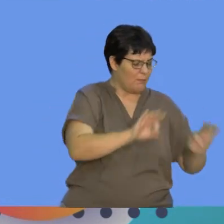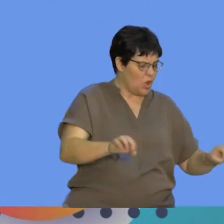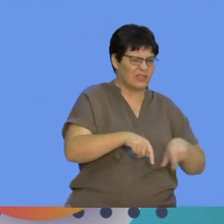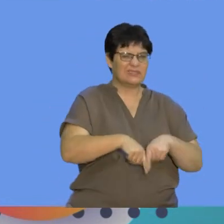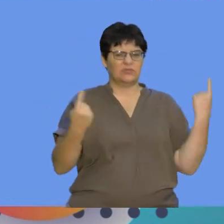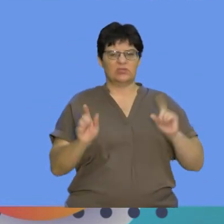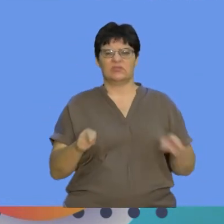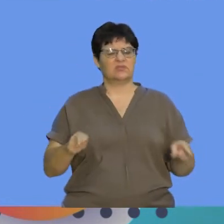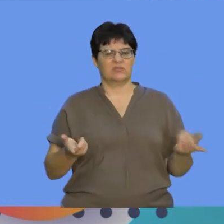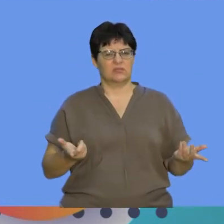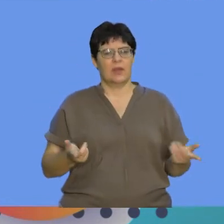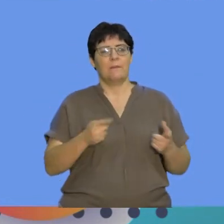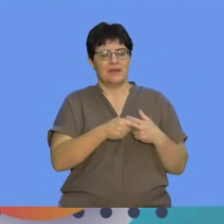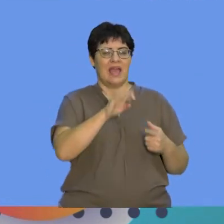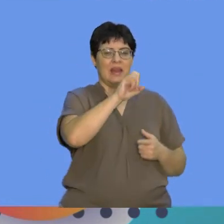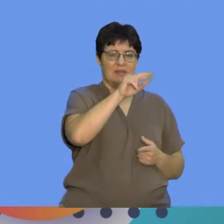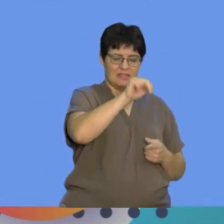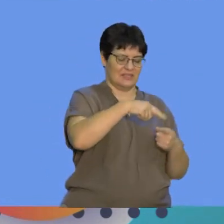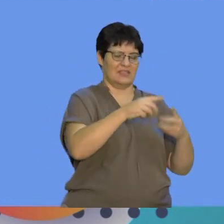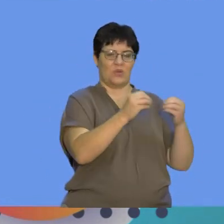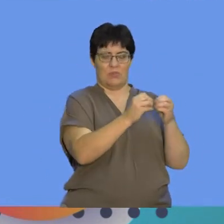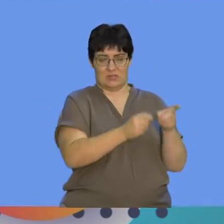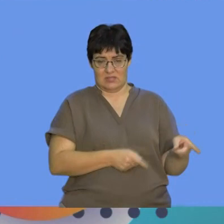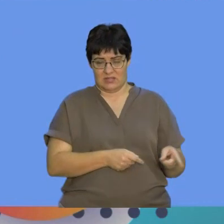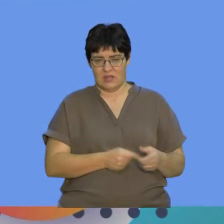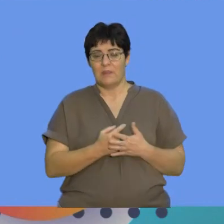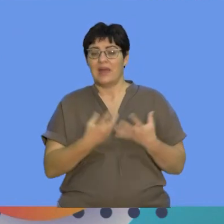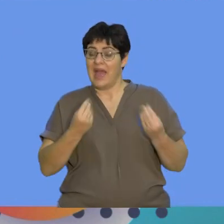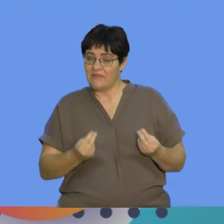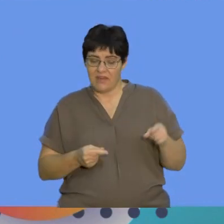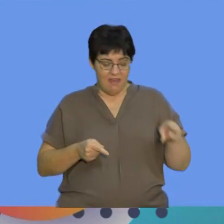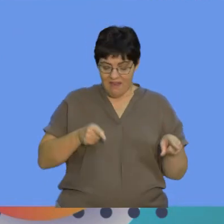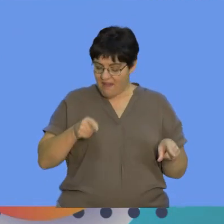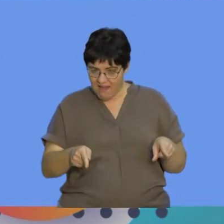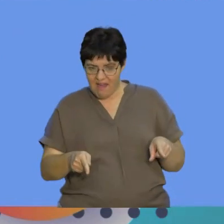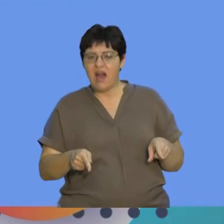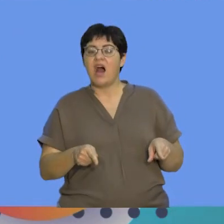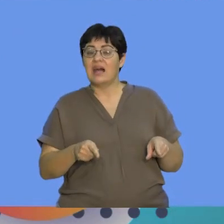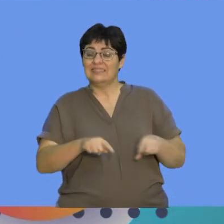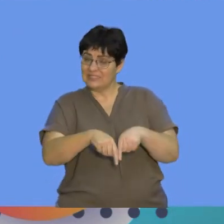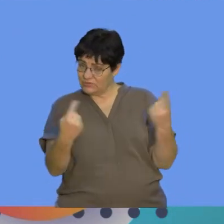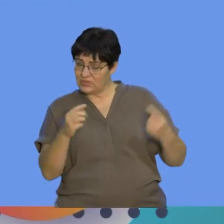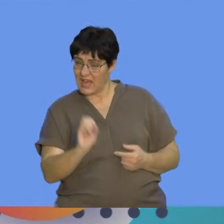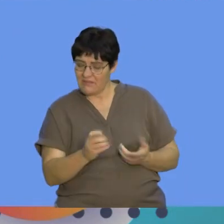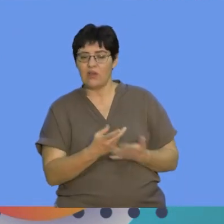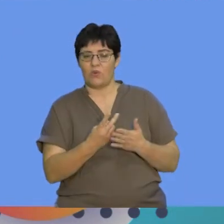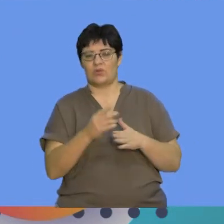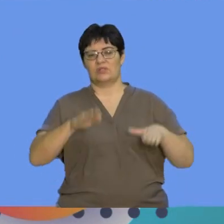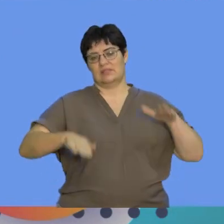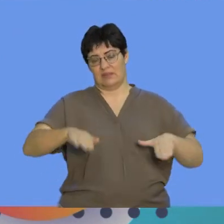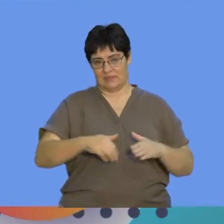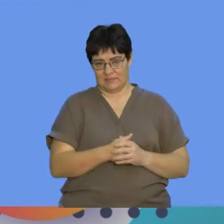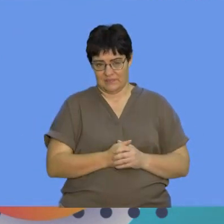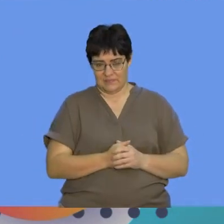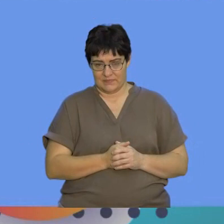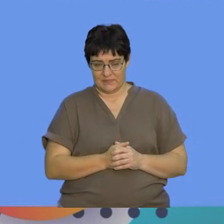actually elements and compounds. But there are also differences and similarities that we need to pay careful attention to in as far as classification